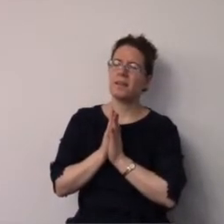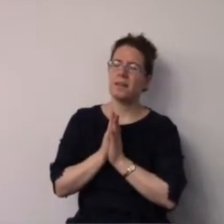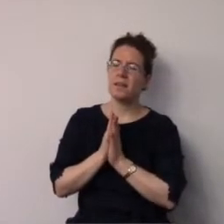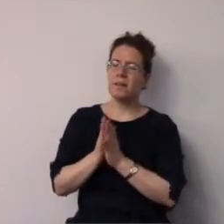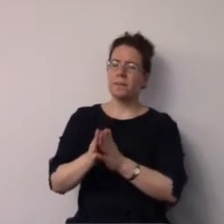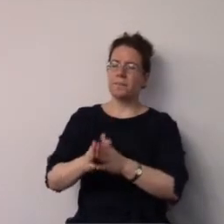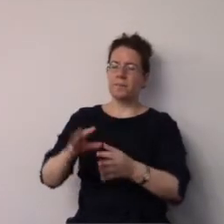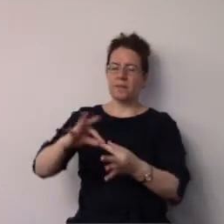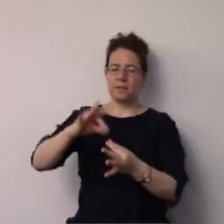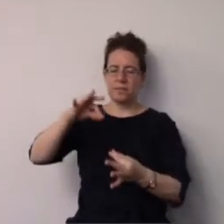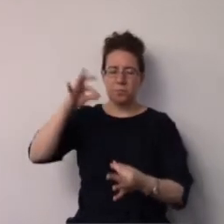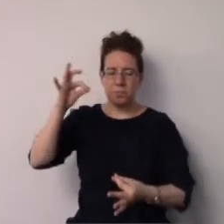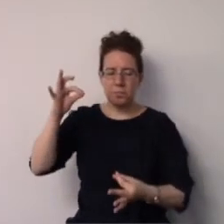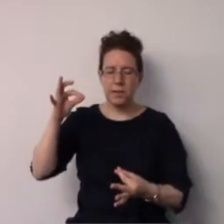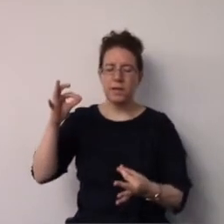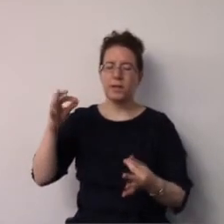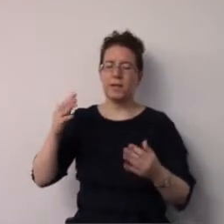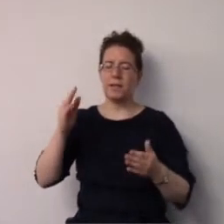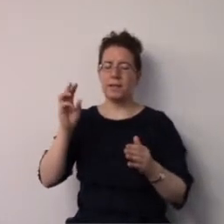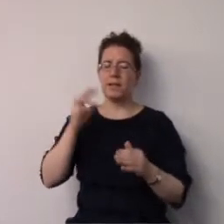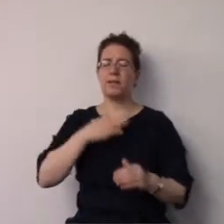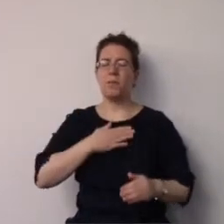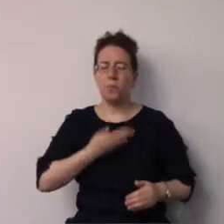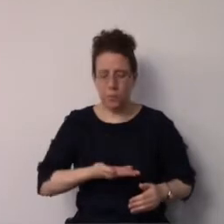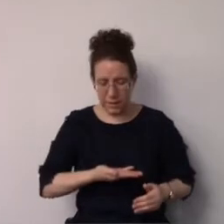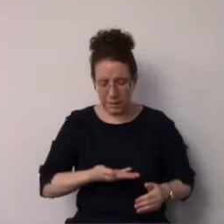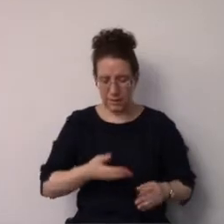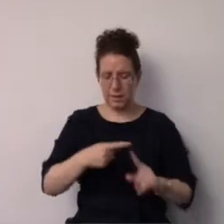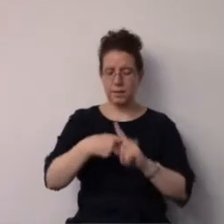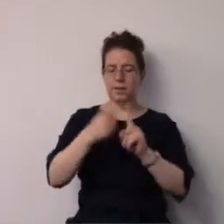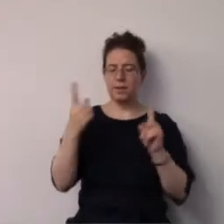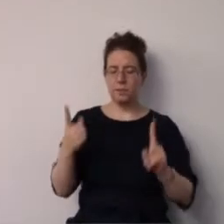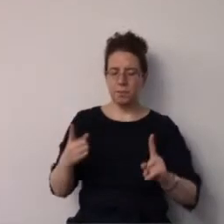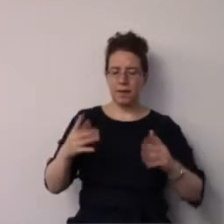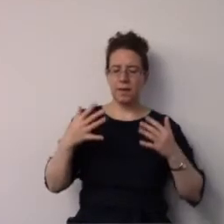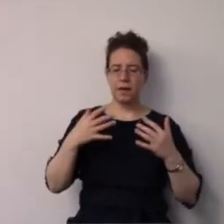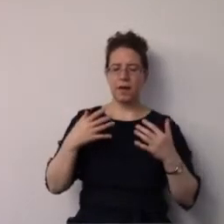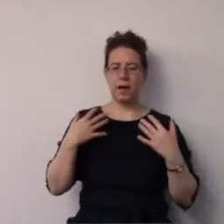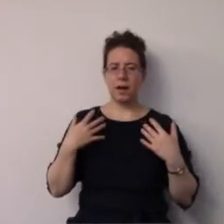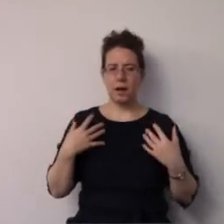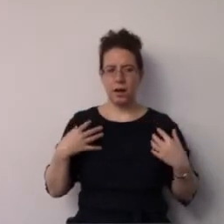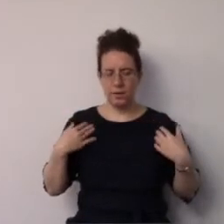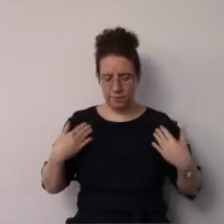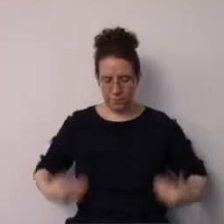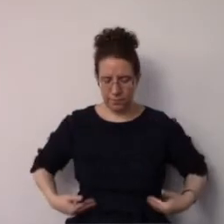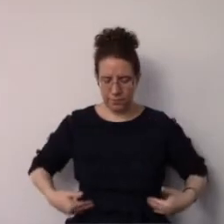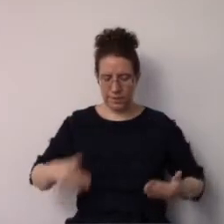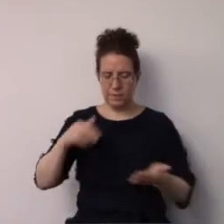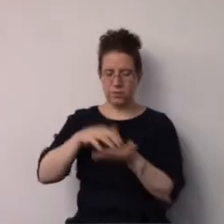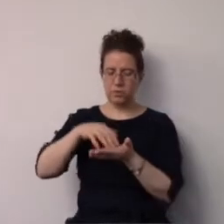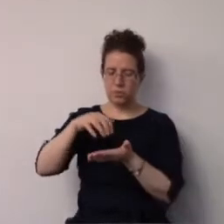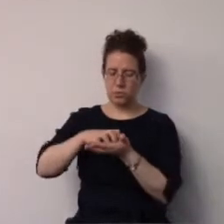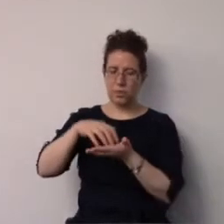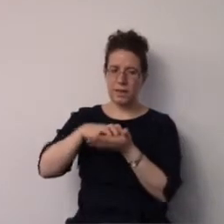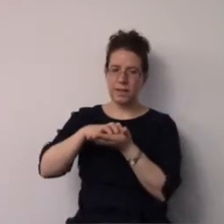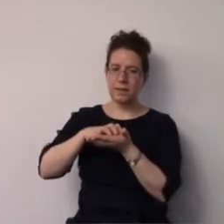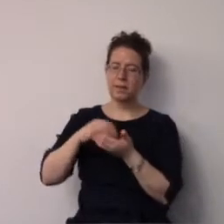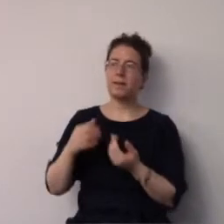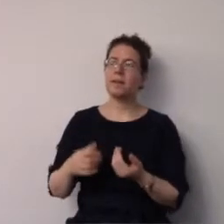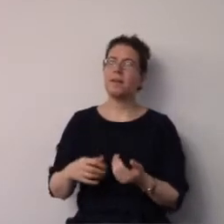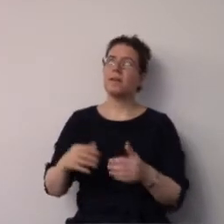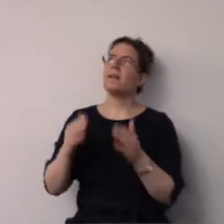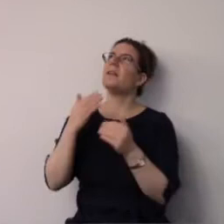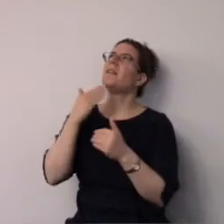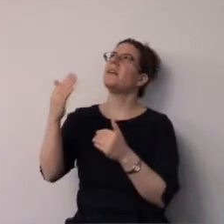almost given up on prayer because you didn't show up or show up the way they wanted you to when they thought